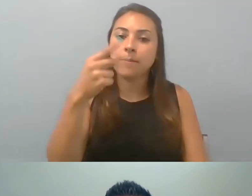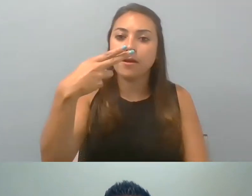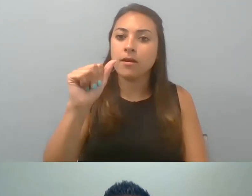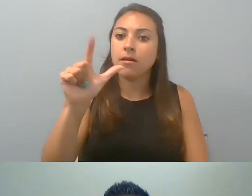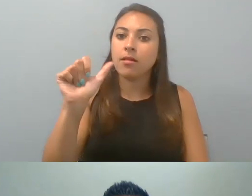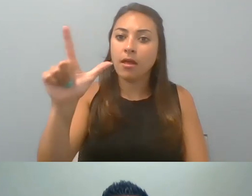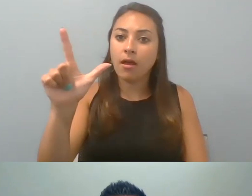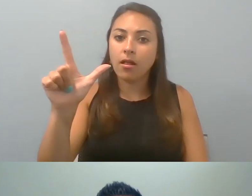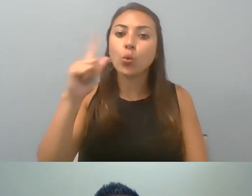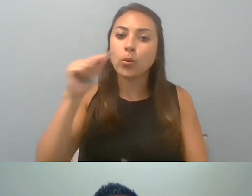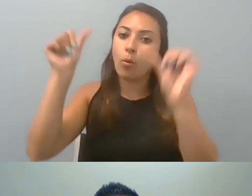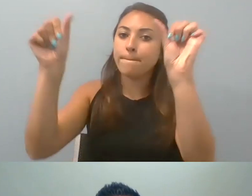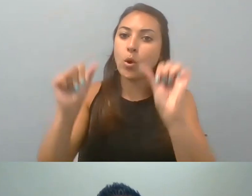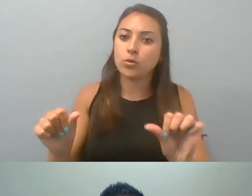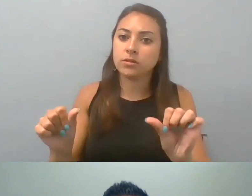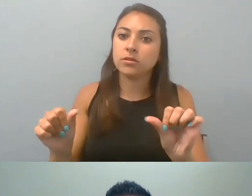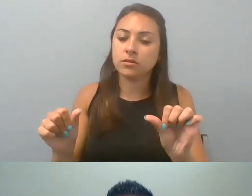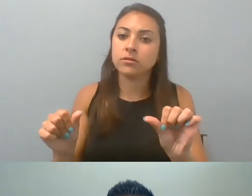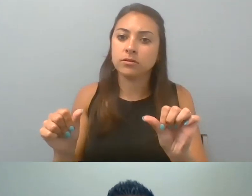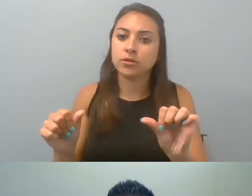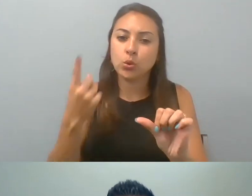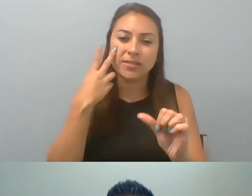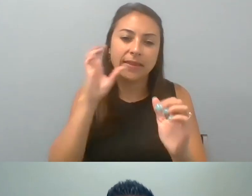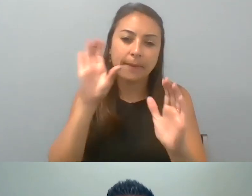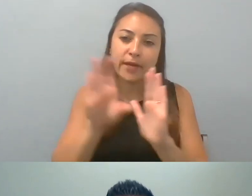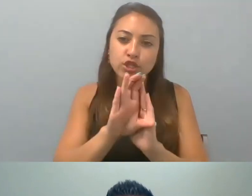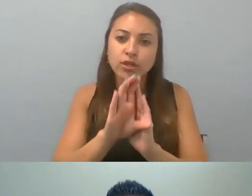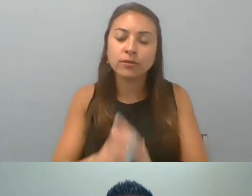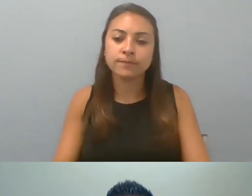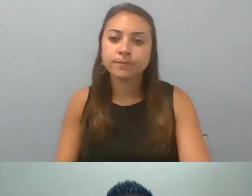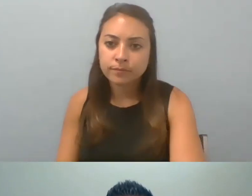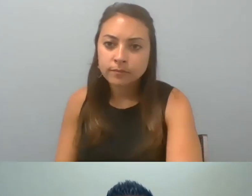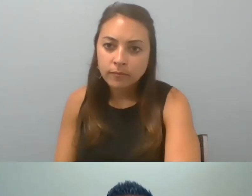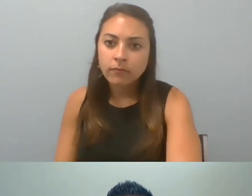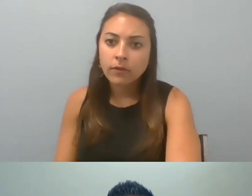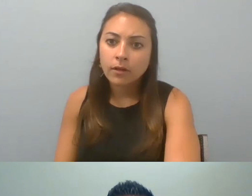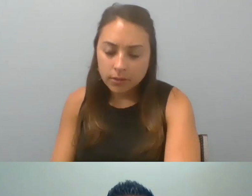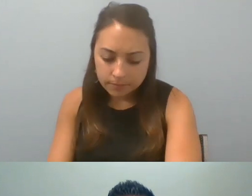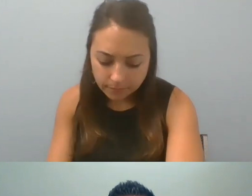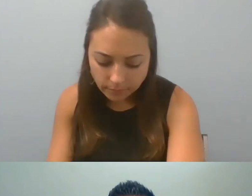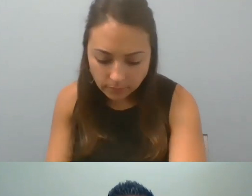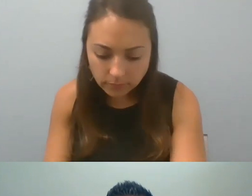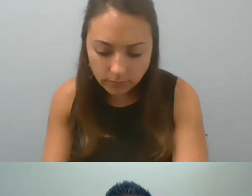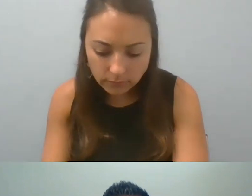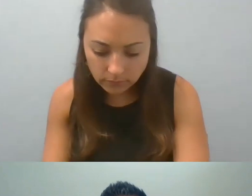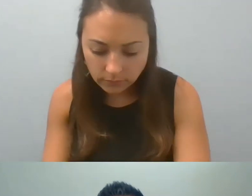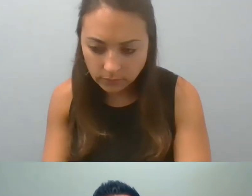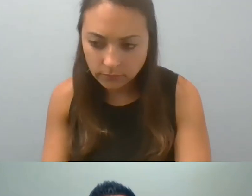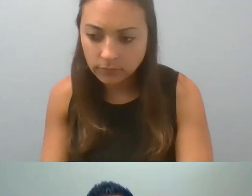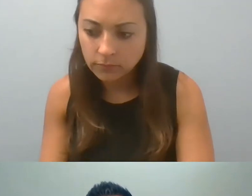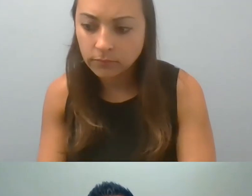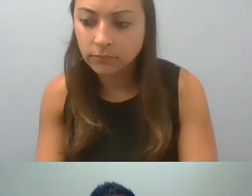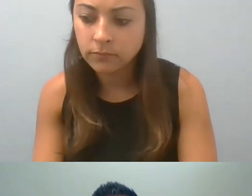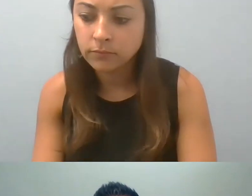contains alcohol, we wouldn't put that icon. So it's not just simply that we're adding halal chicken now. We